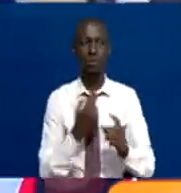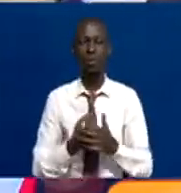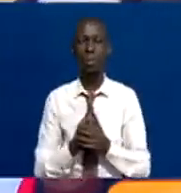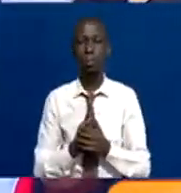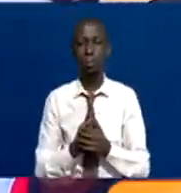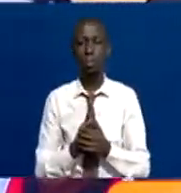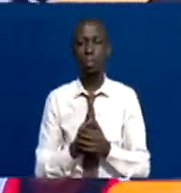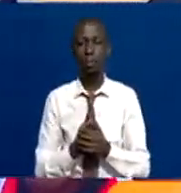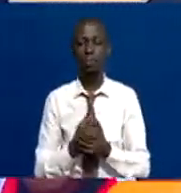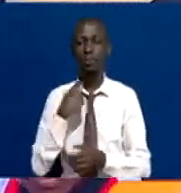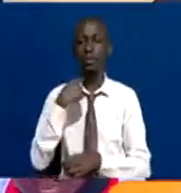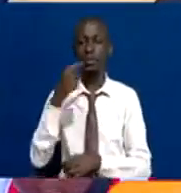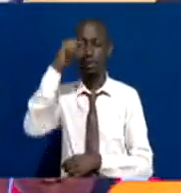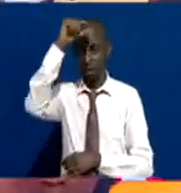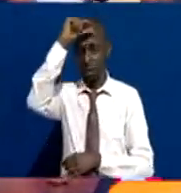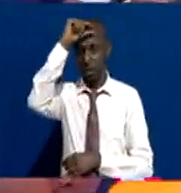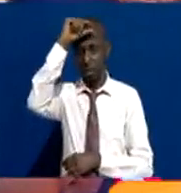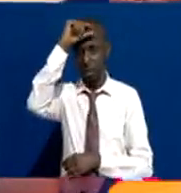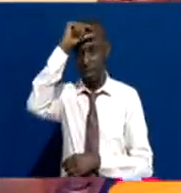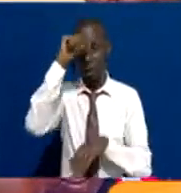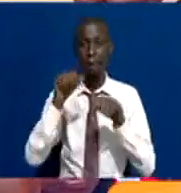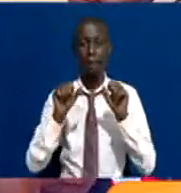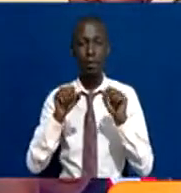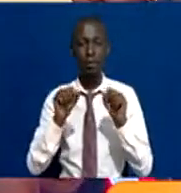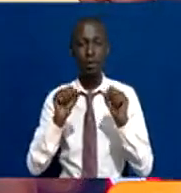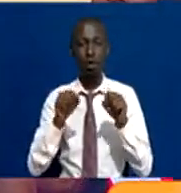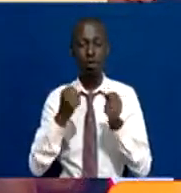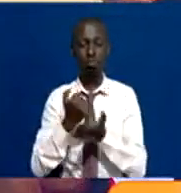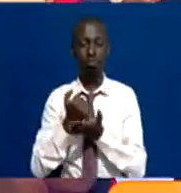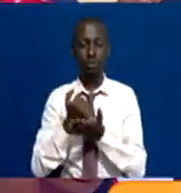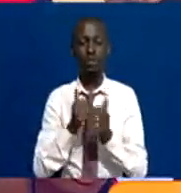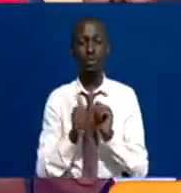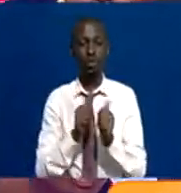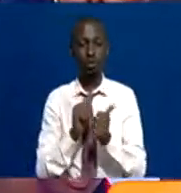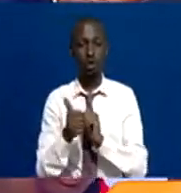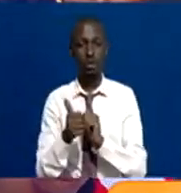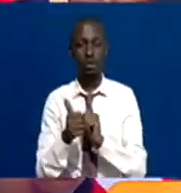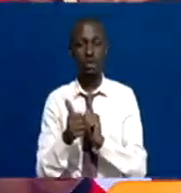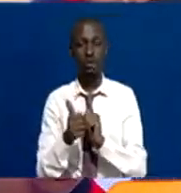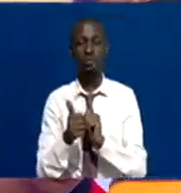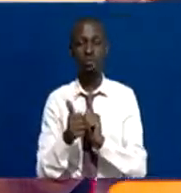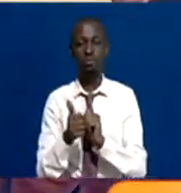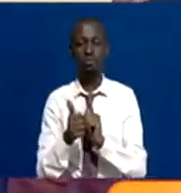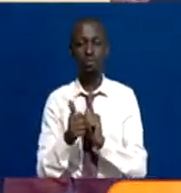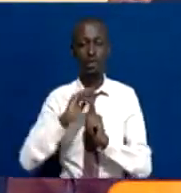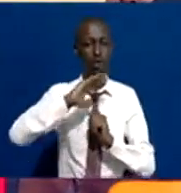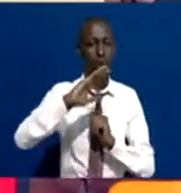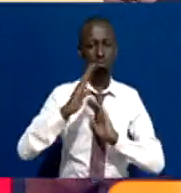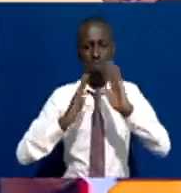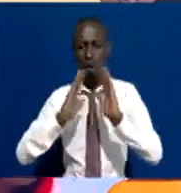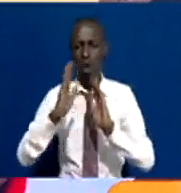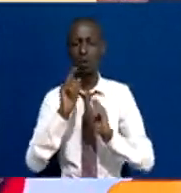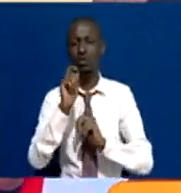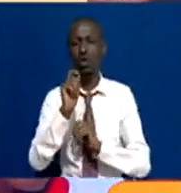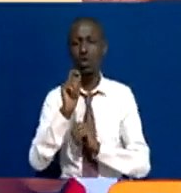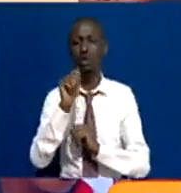in. Kama inaweza ingilia kati kwa michezo, huu watai kuondona michezo ile ingine, waingilia kwa